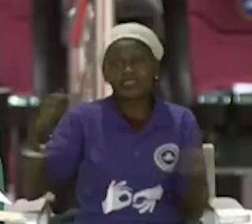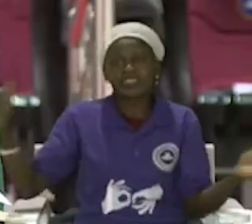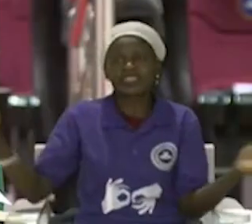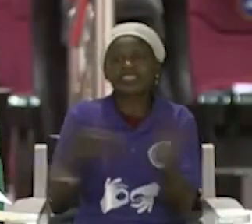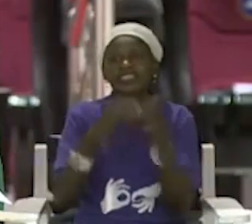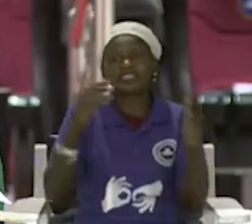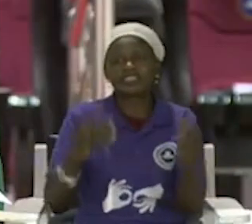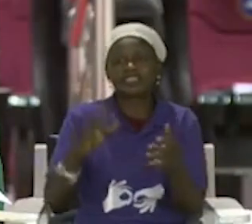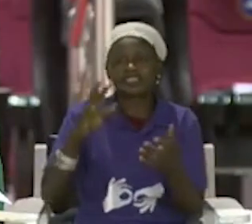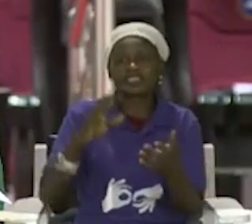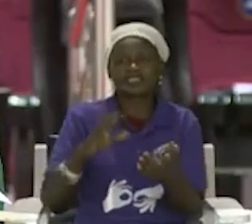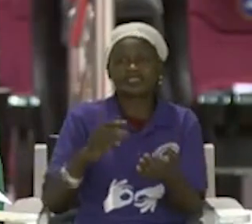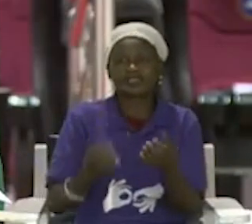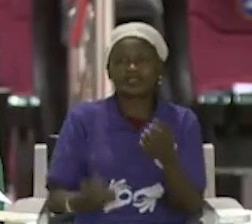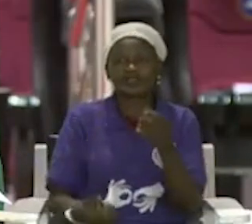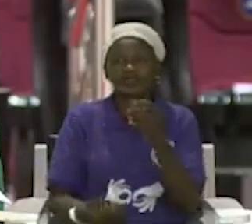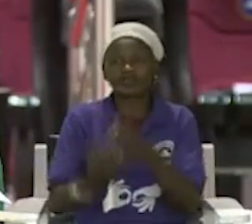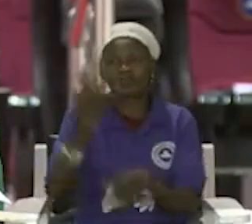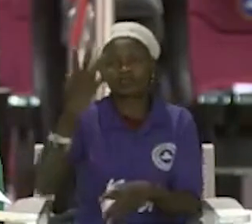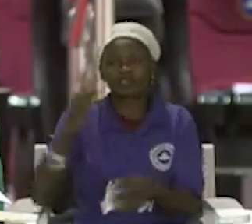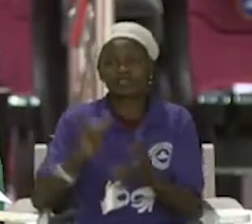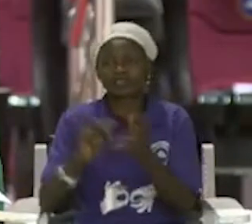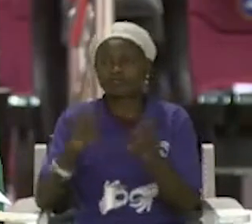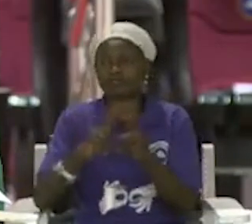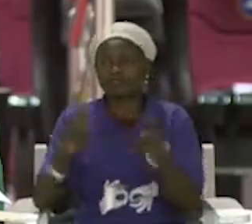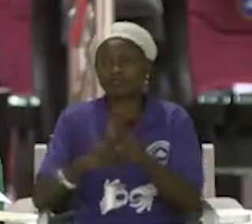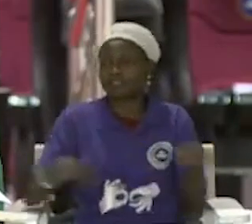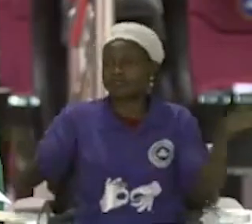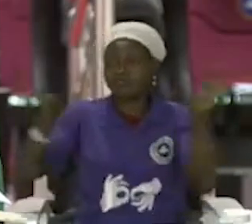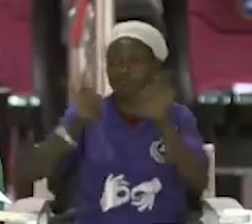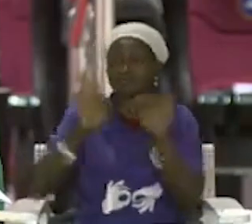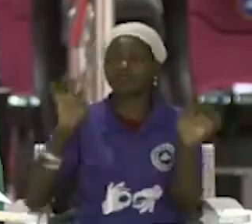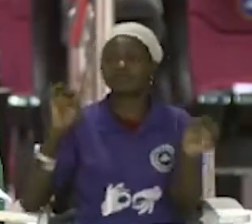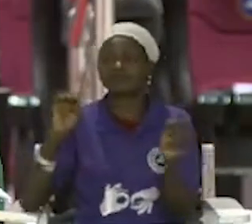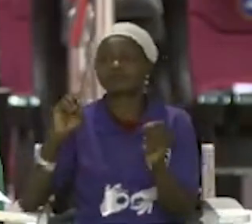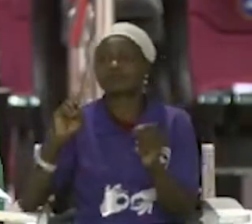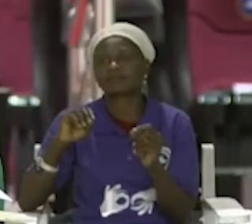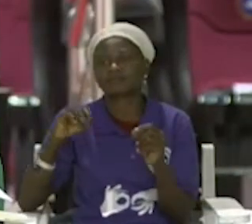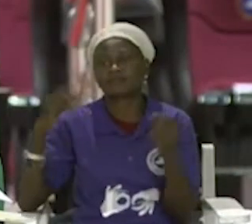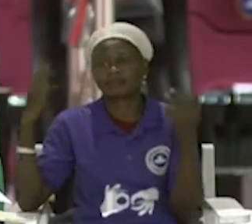growth. That's very, very important.